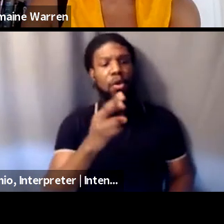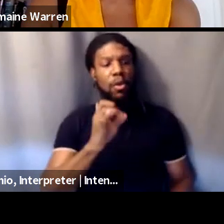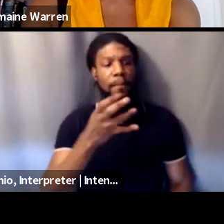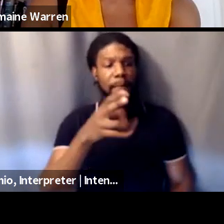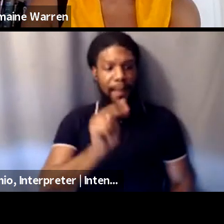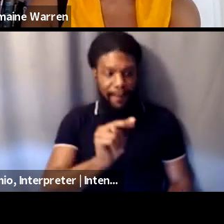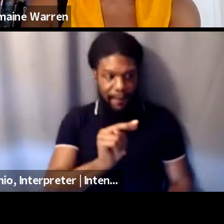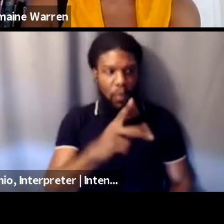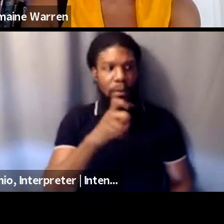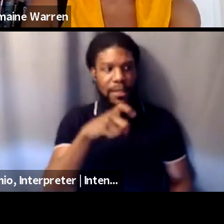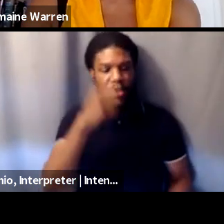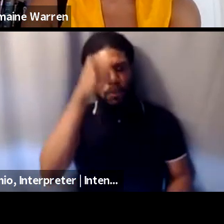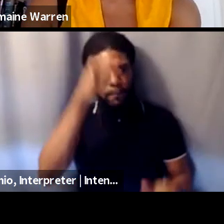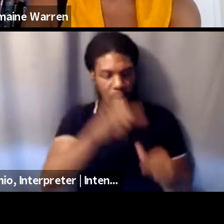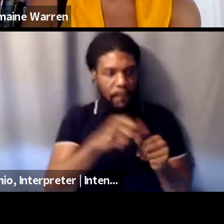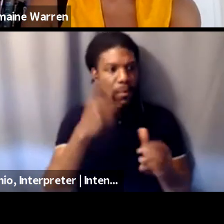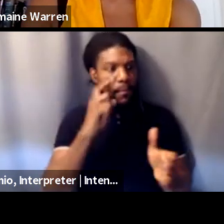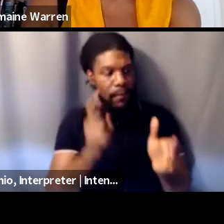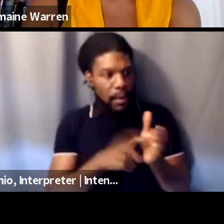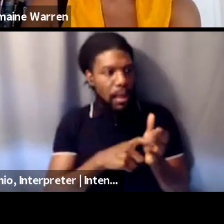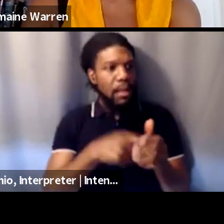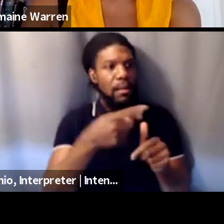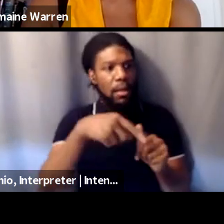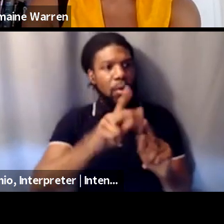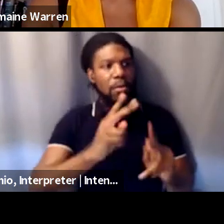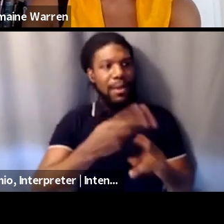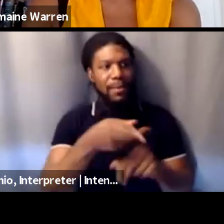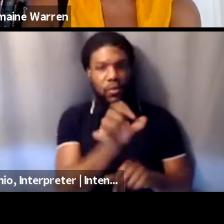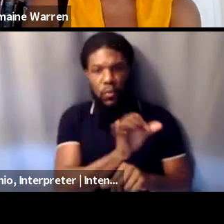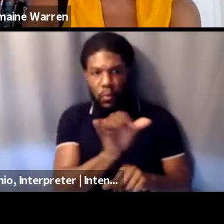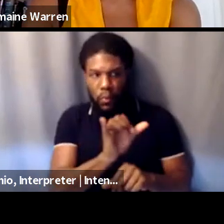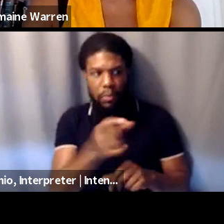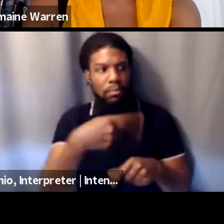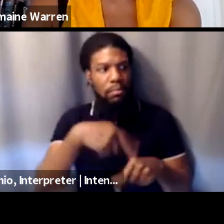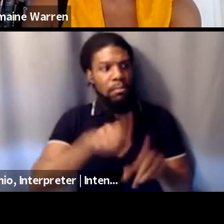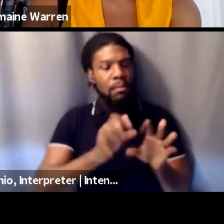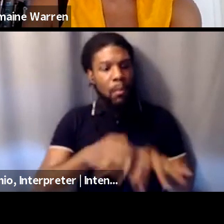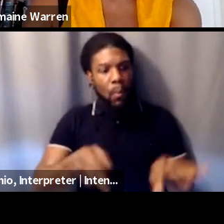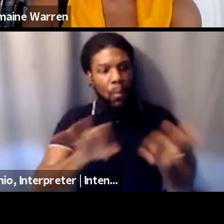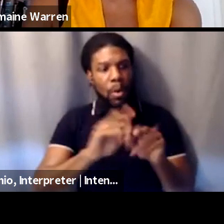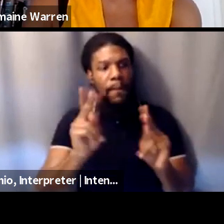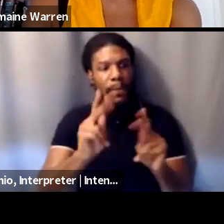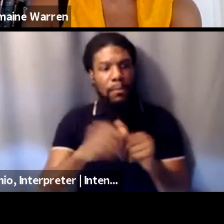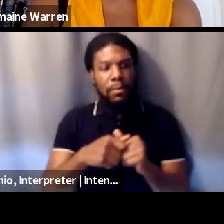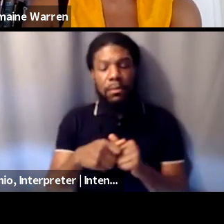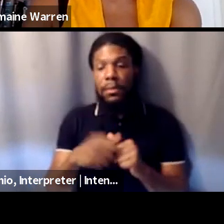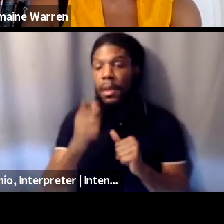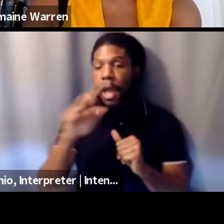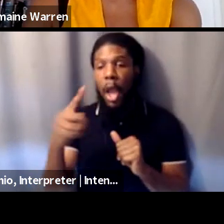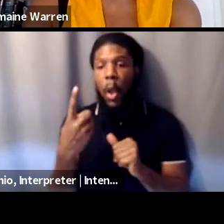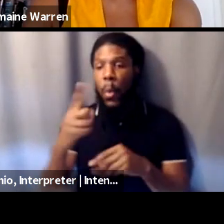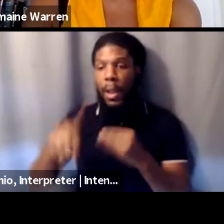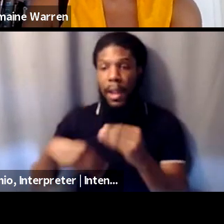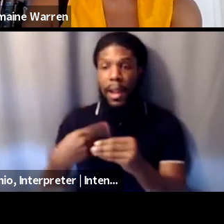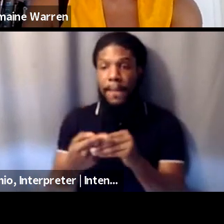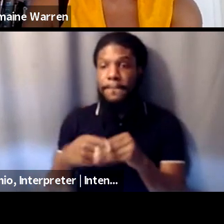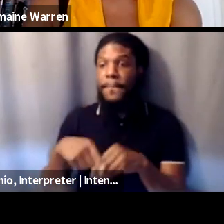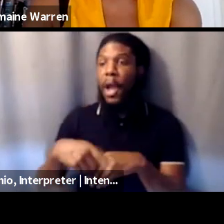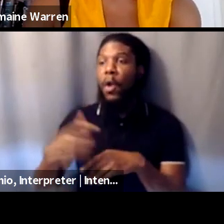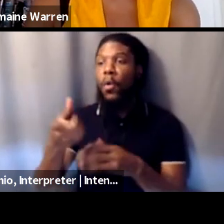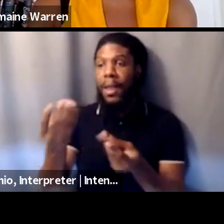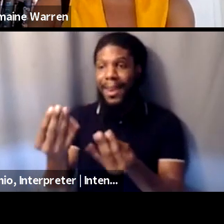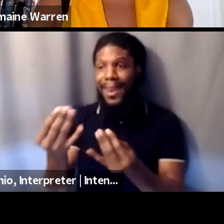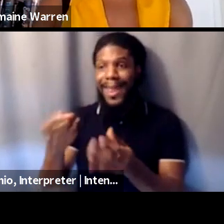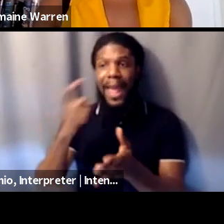to. And reparations, I said, is part of that, like more than the land acknowledgement, like the retrieval of land, the returning of land,